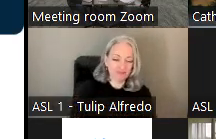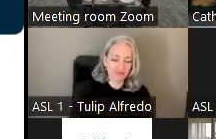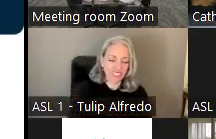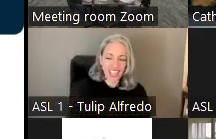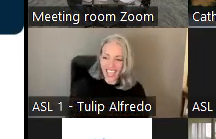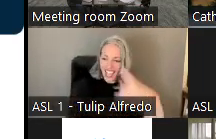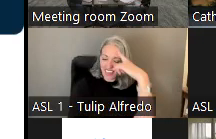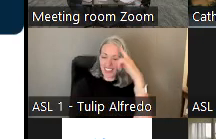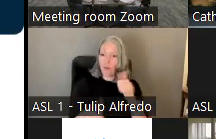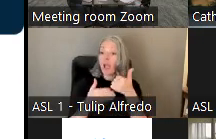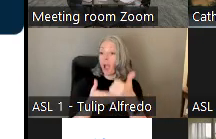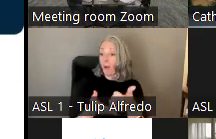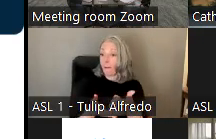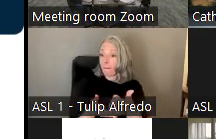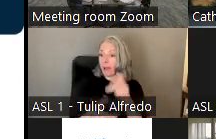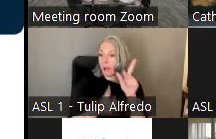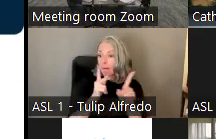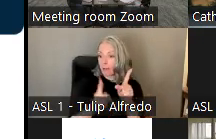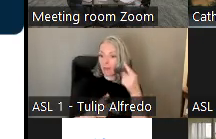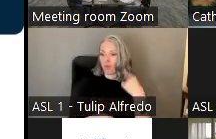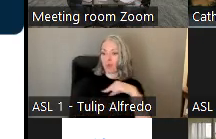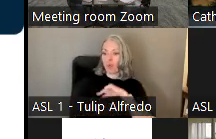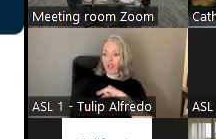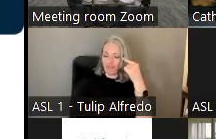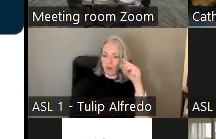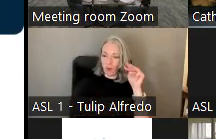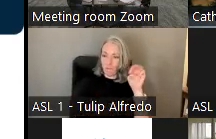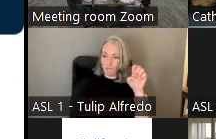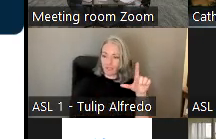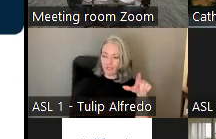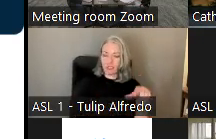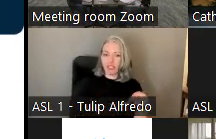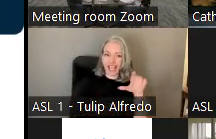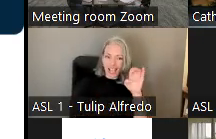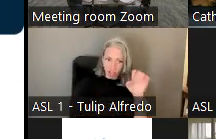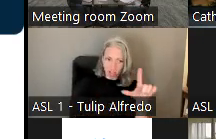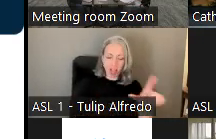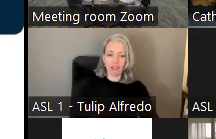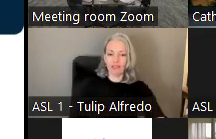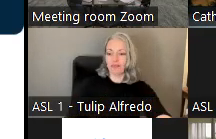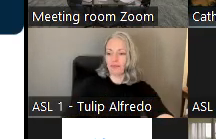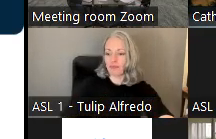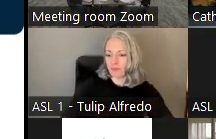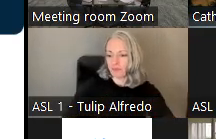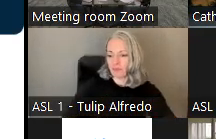for people who are Medi-Cal eligible to be able to receive specialty care. So it's actually a really good reminder.